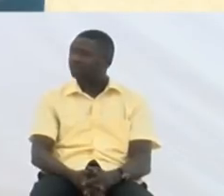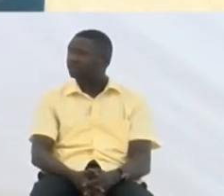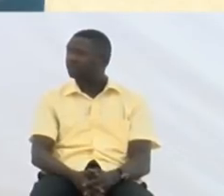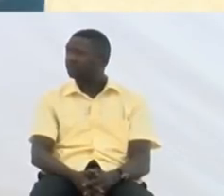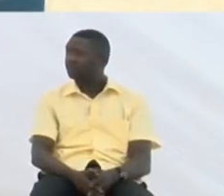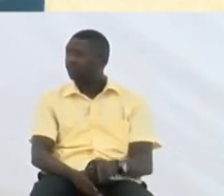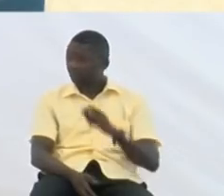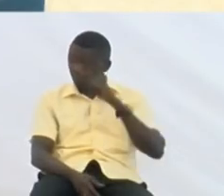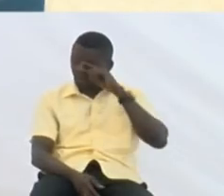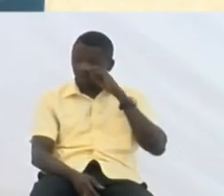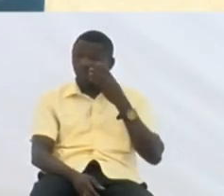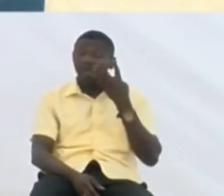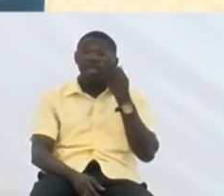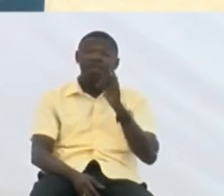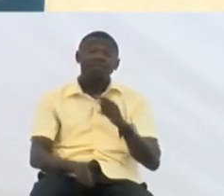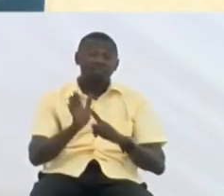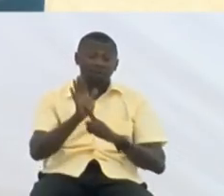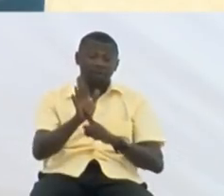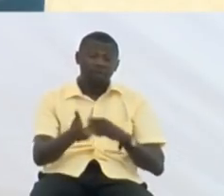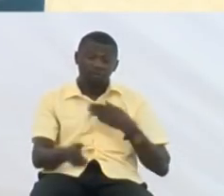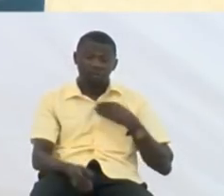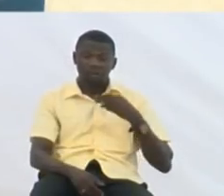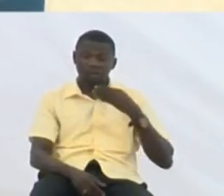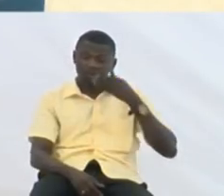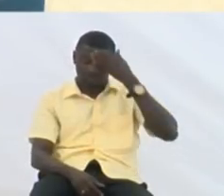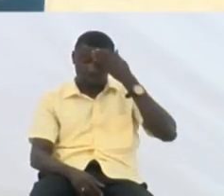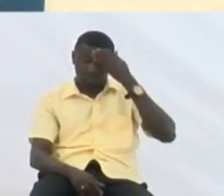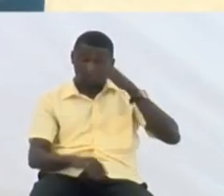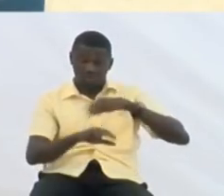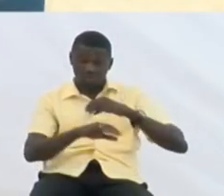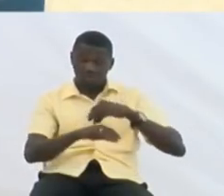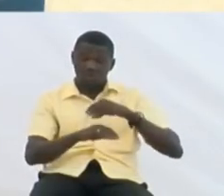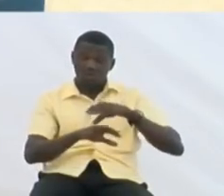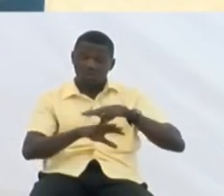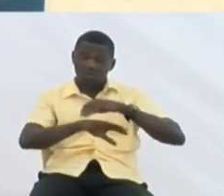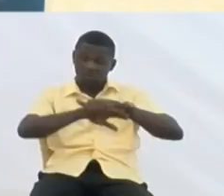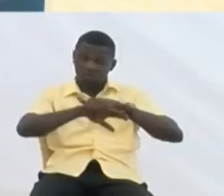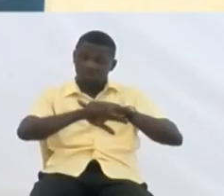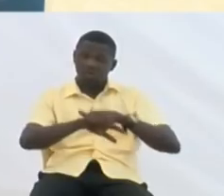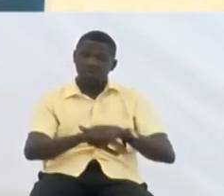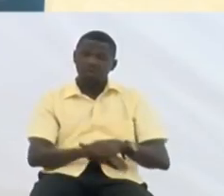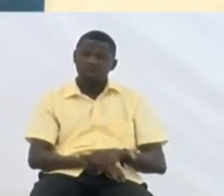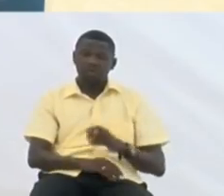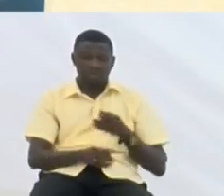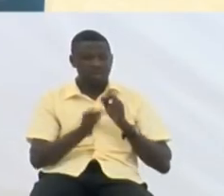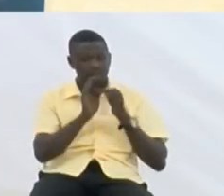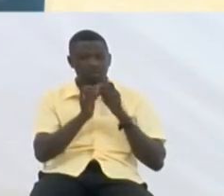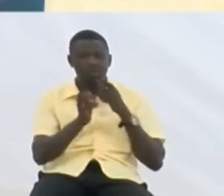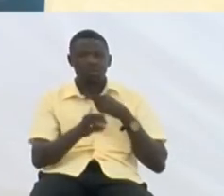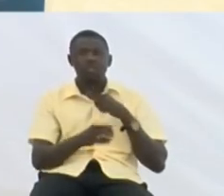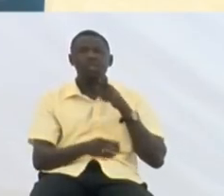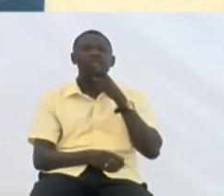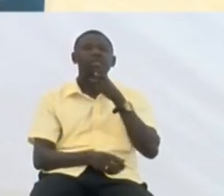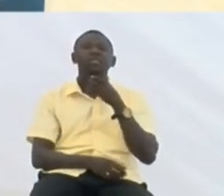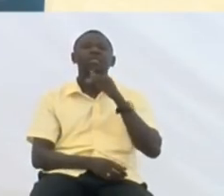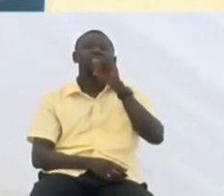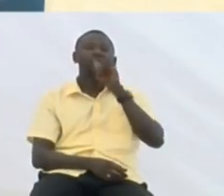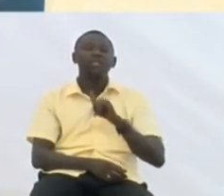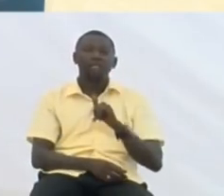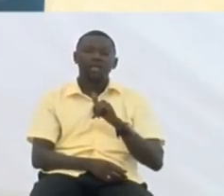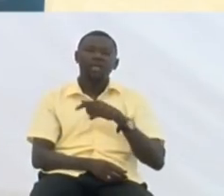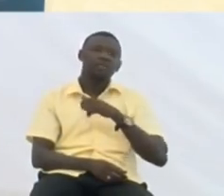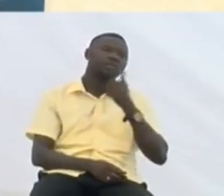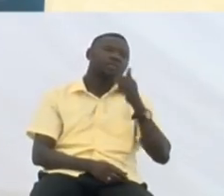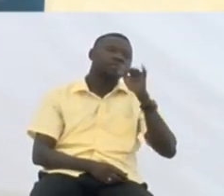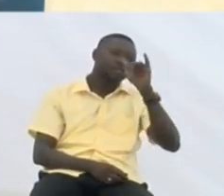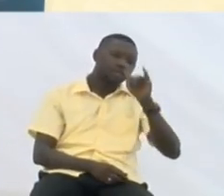Natarang karantano. If I was literate. Tambi nunsha fade ko, nishankarile ni nishankarile nga nindoku okeje. I would have